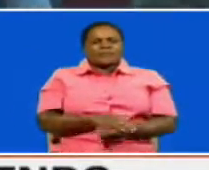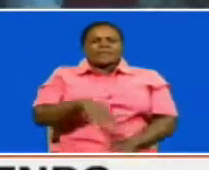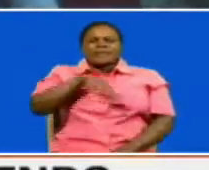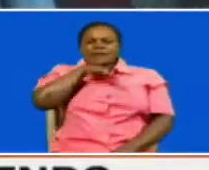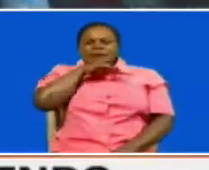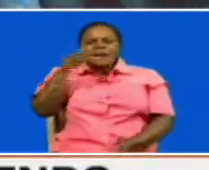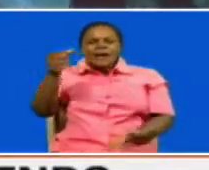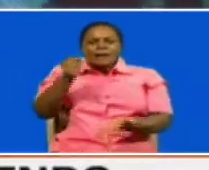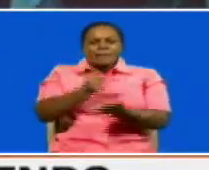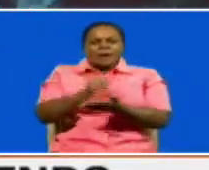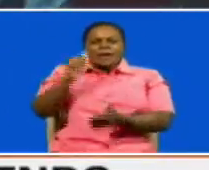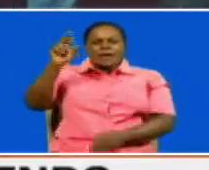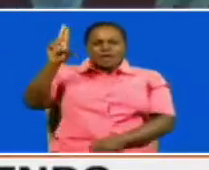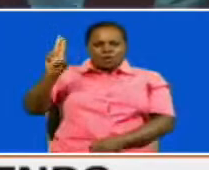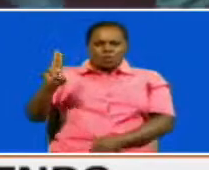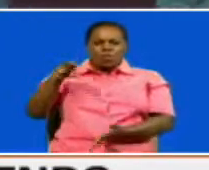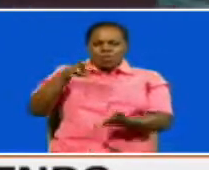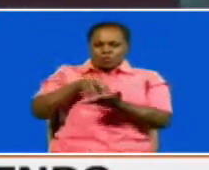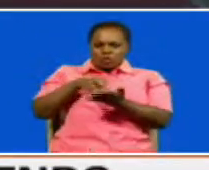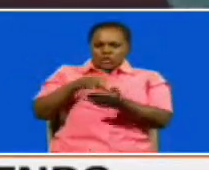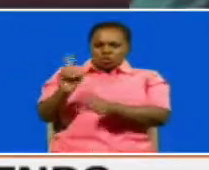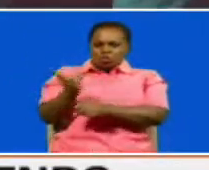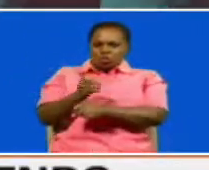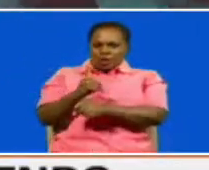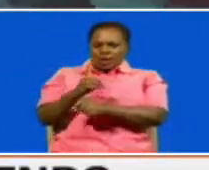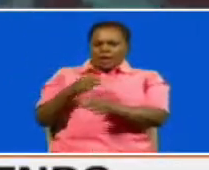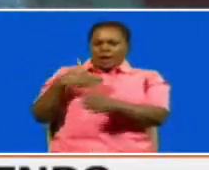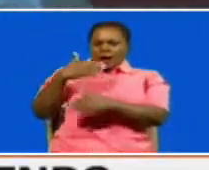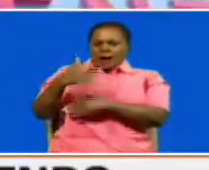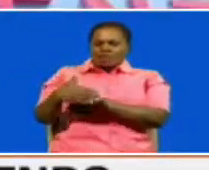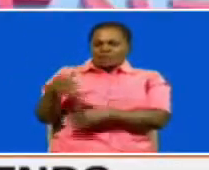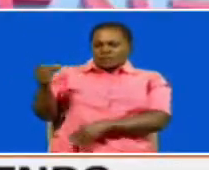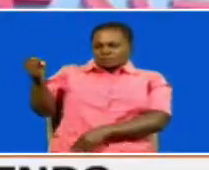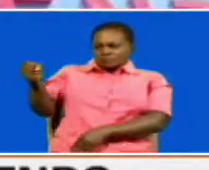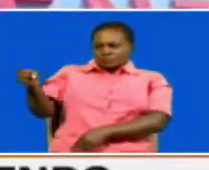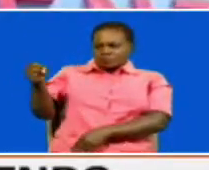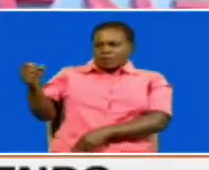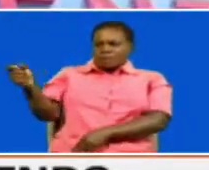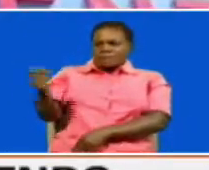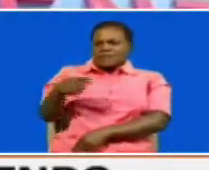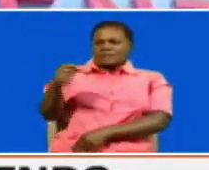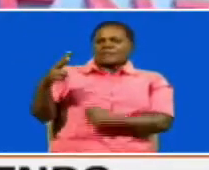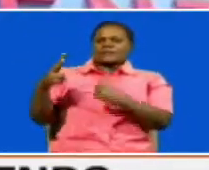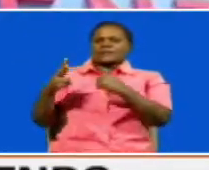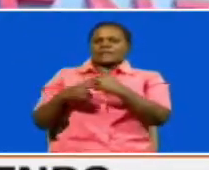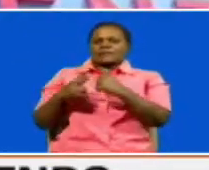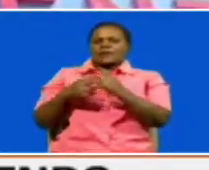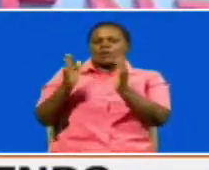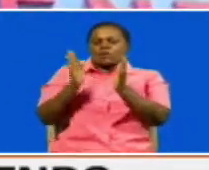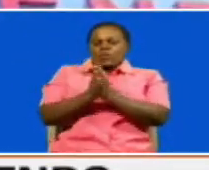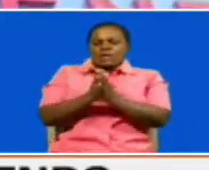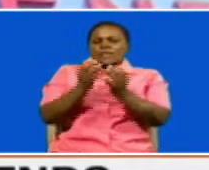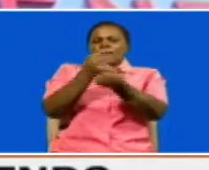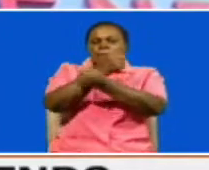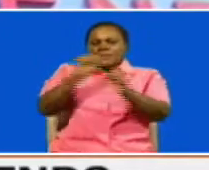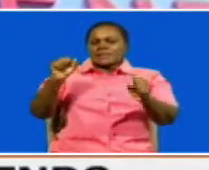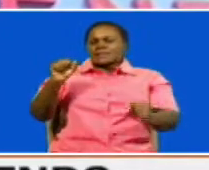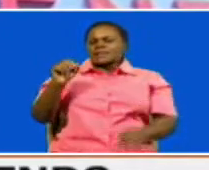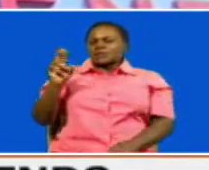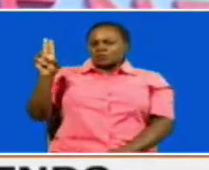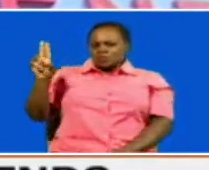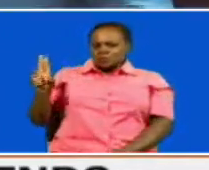Raila's appointment to the African Union position was done 7 months after his famous handshake with retired President Uhuru